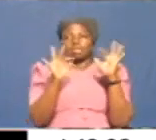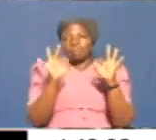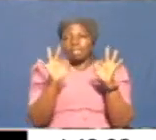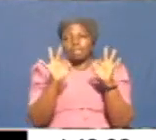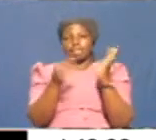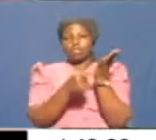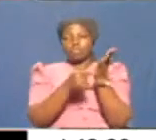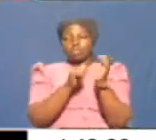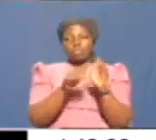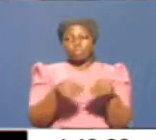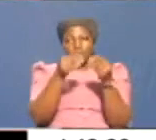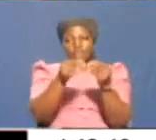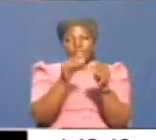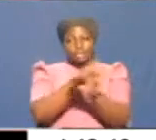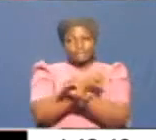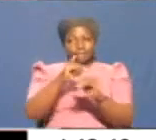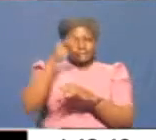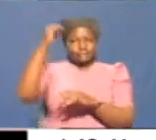and biofertilizer.